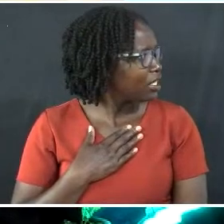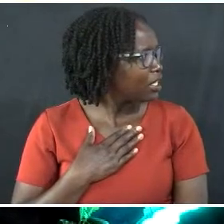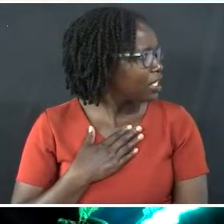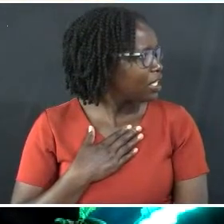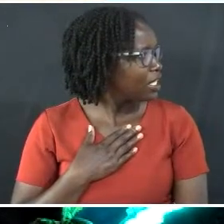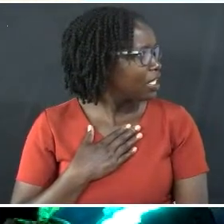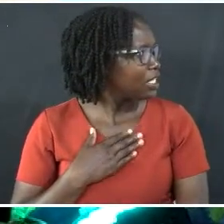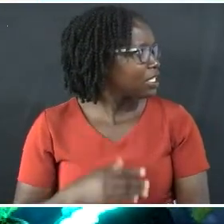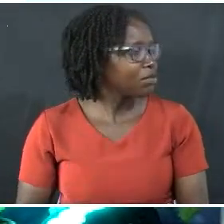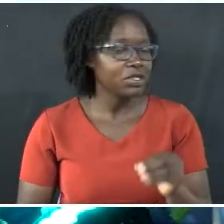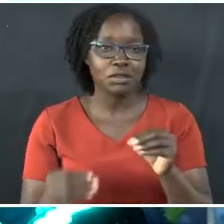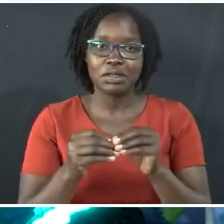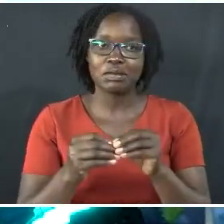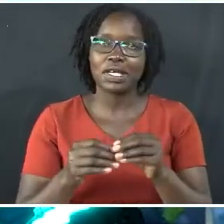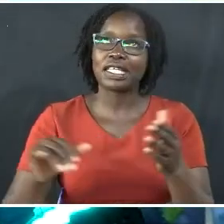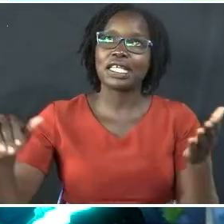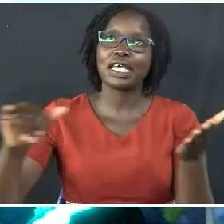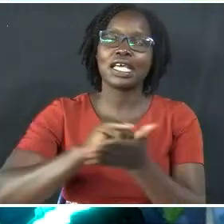when she meets me at the airport.